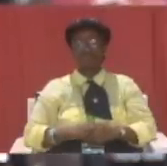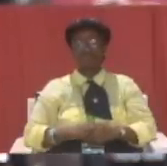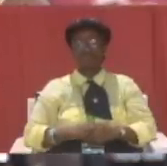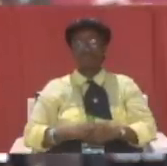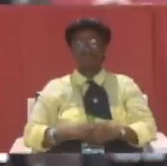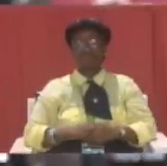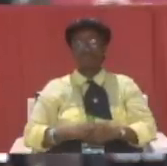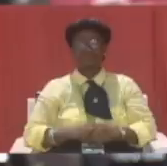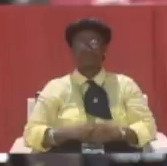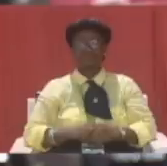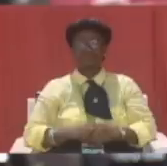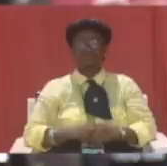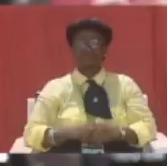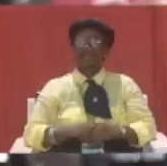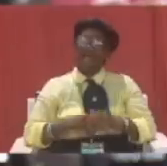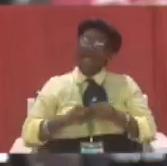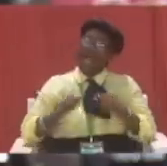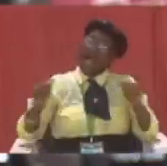I